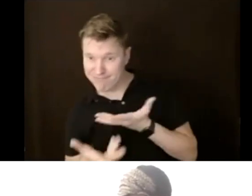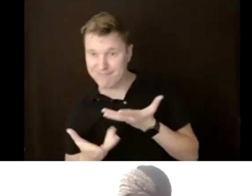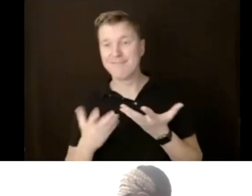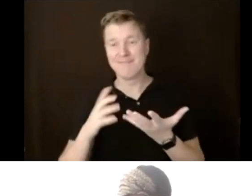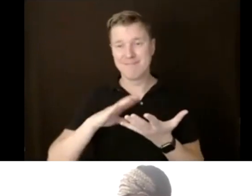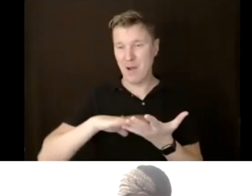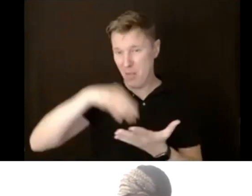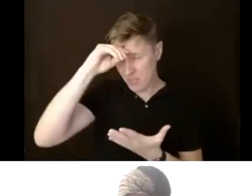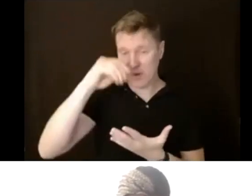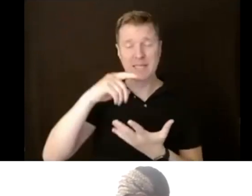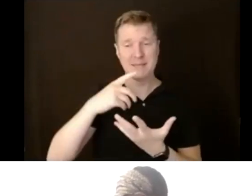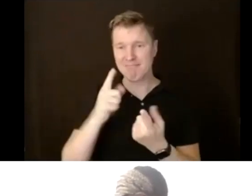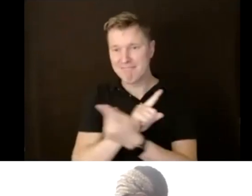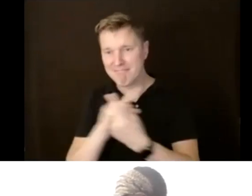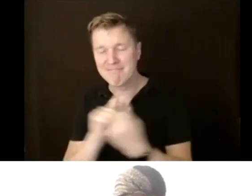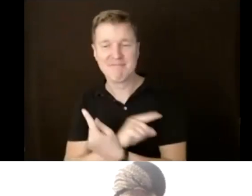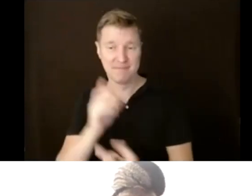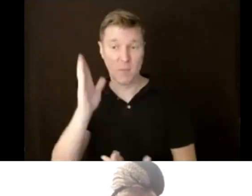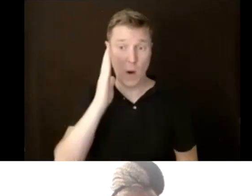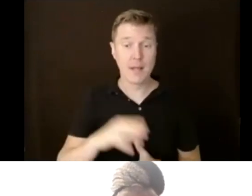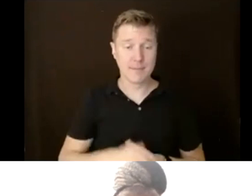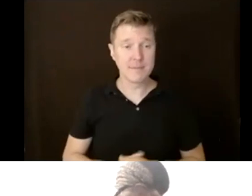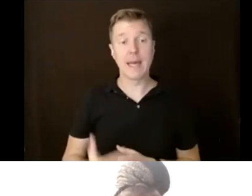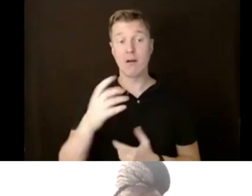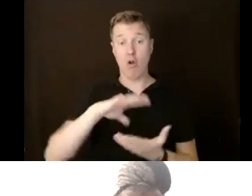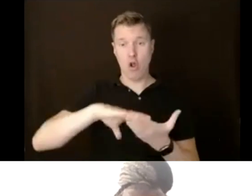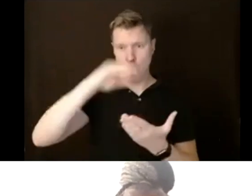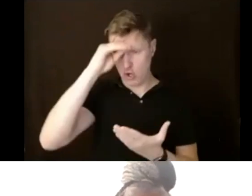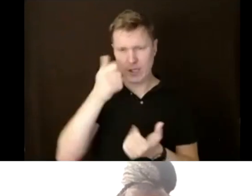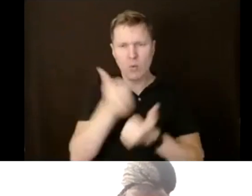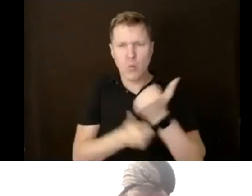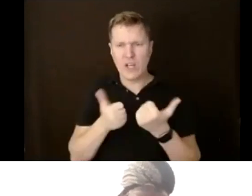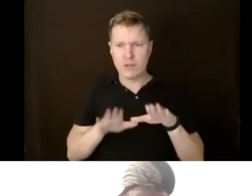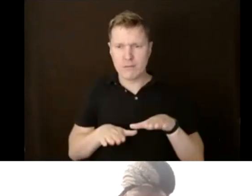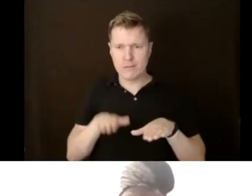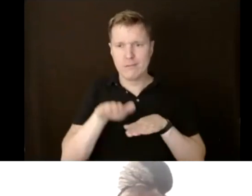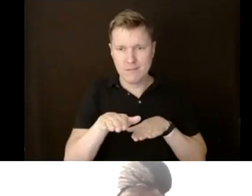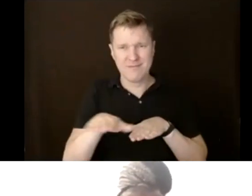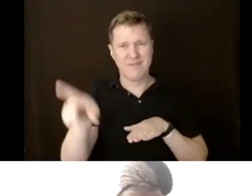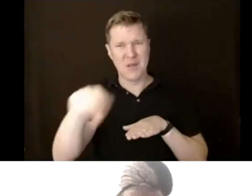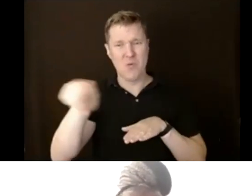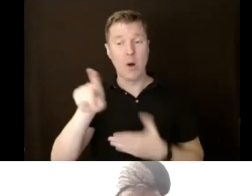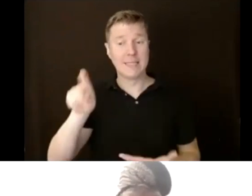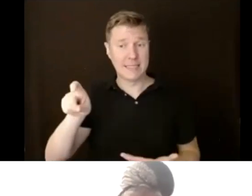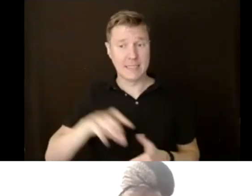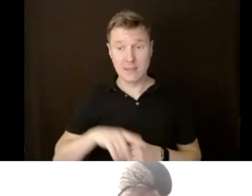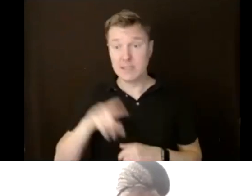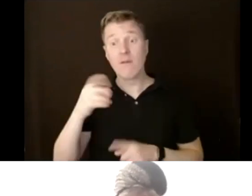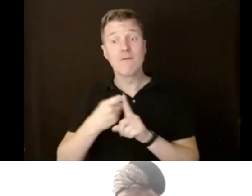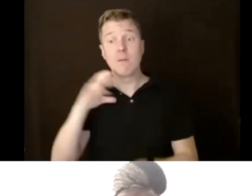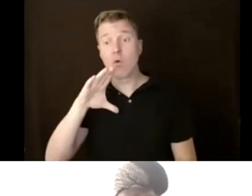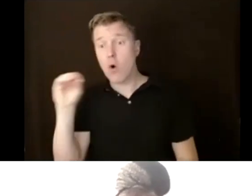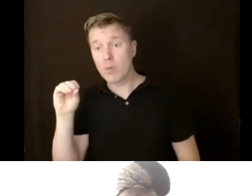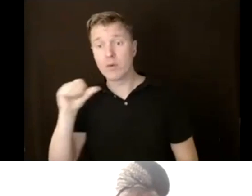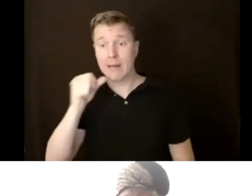and getting to know what steps you're in need of. That's what's really important to put in if you're from a corporate organization or nonprofit.